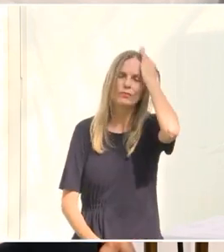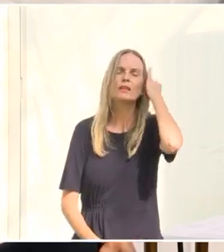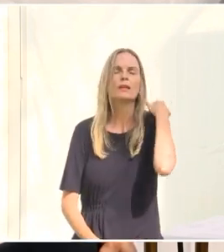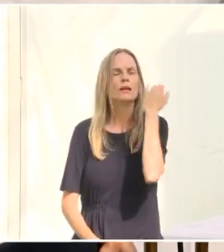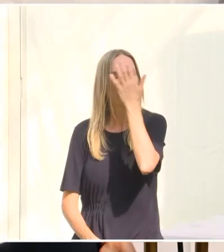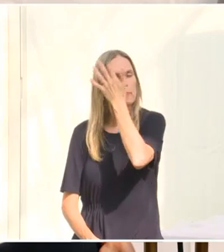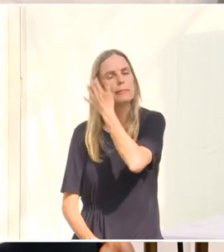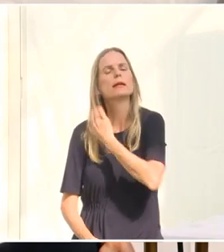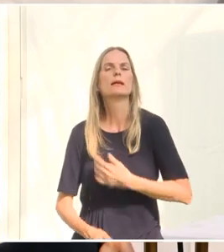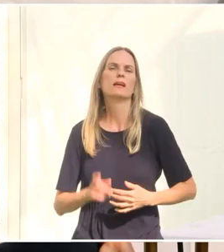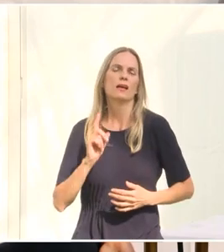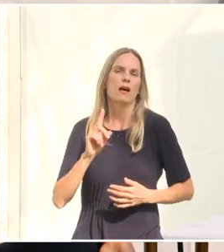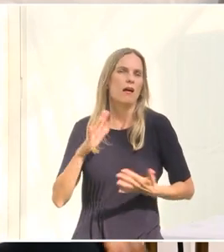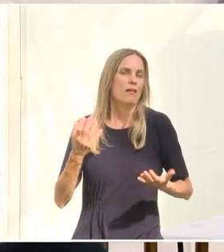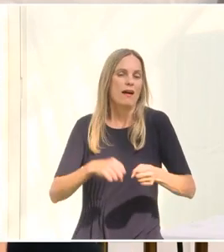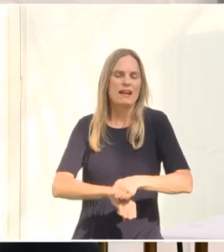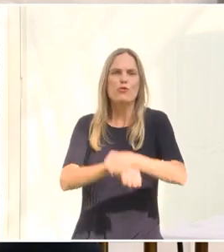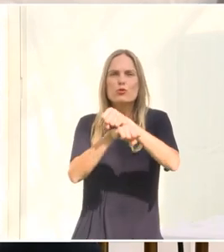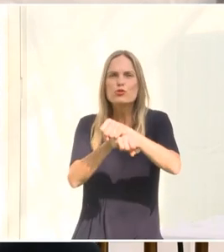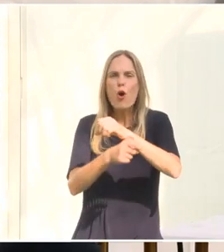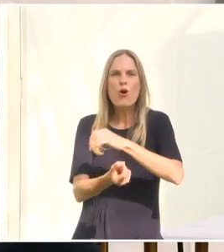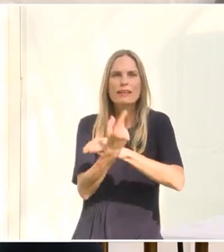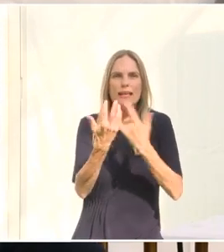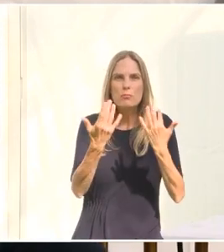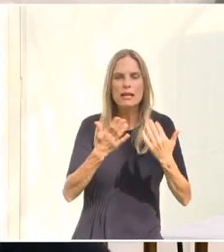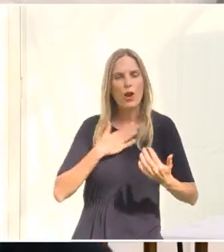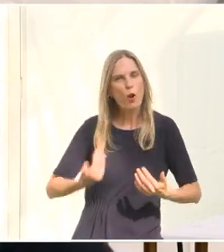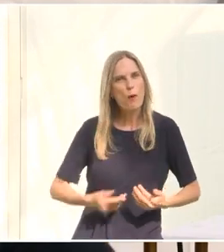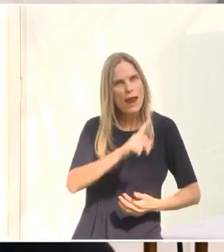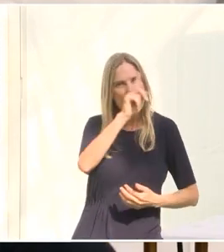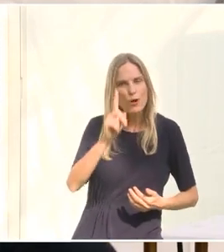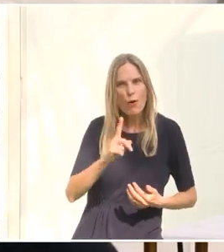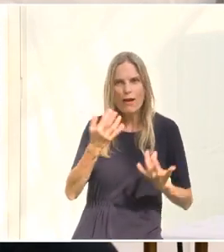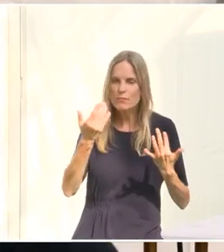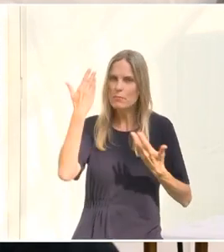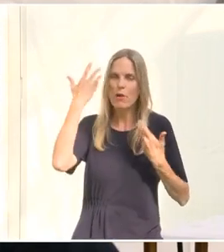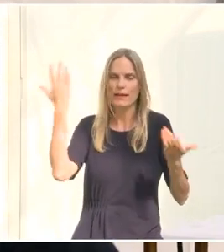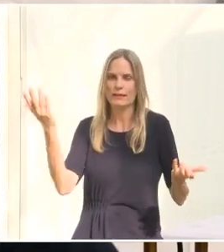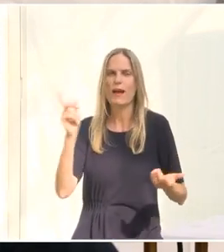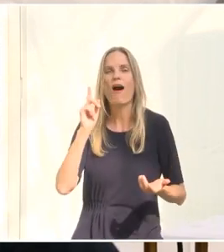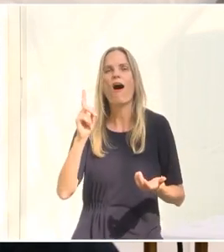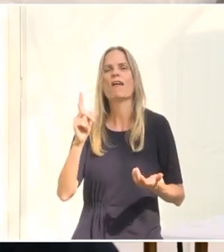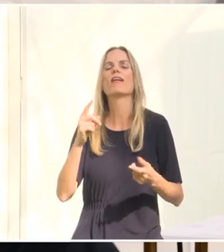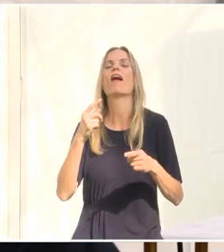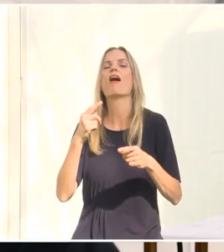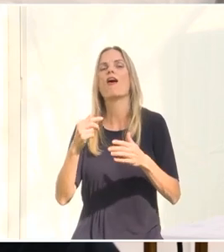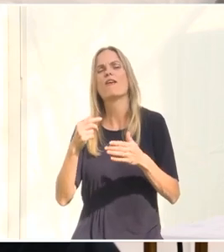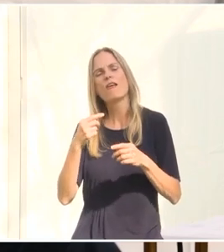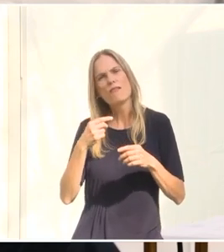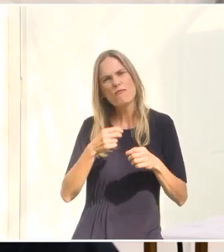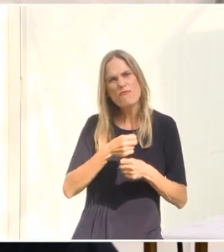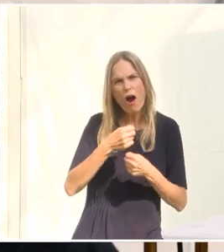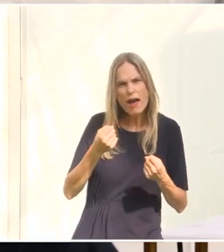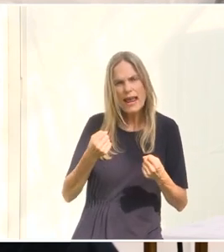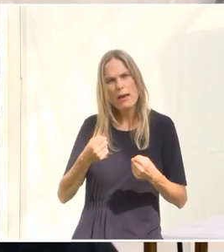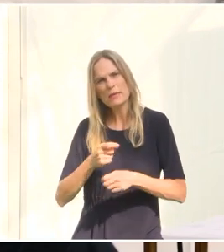know, whether this revolution will come in my lifetime, I don't know. But sooner or later, I know that the whole